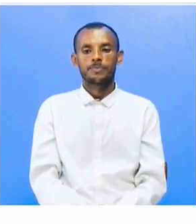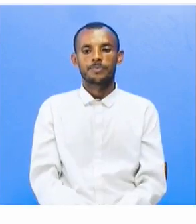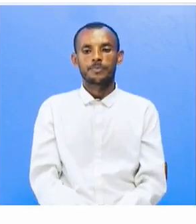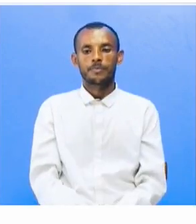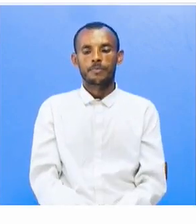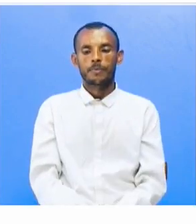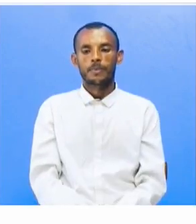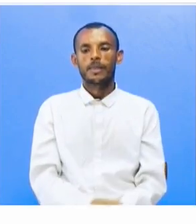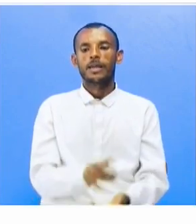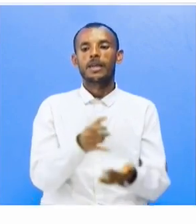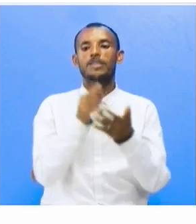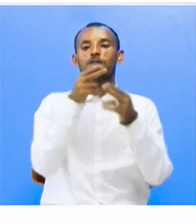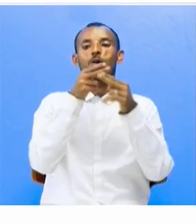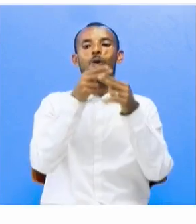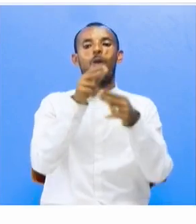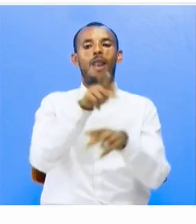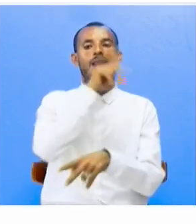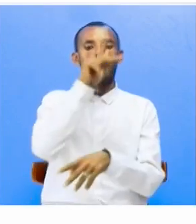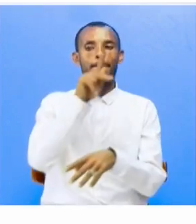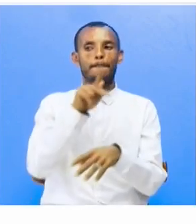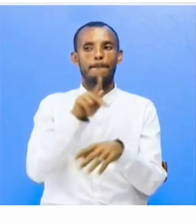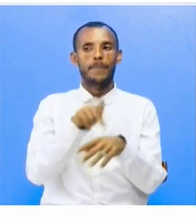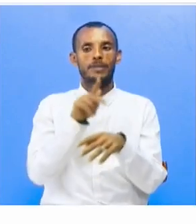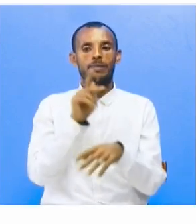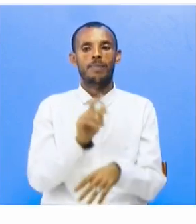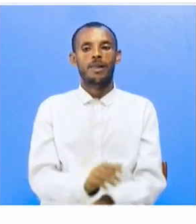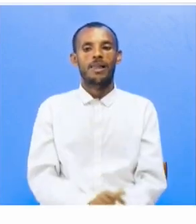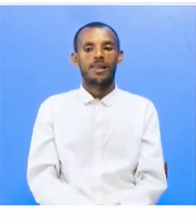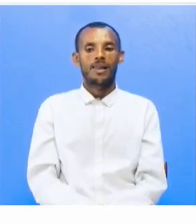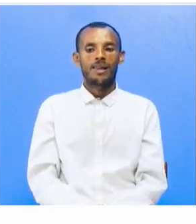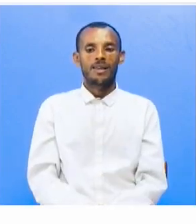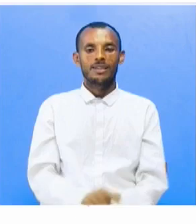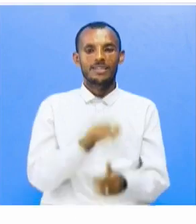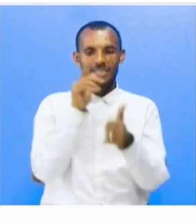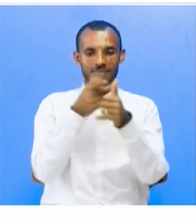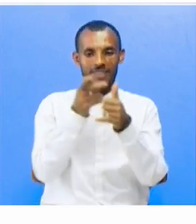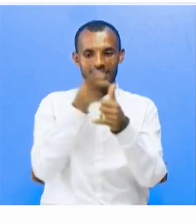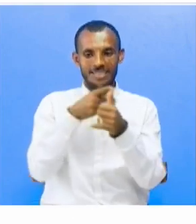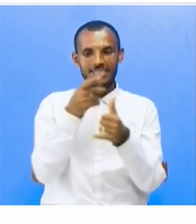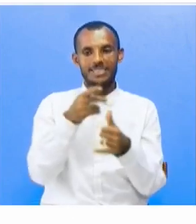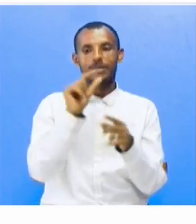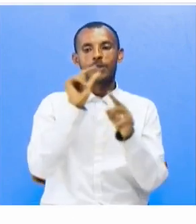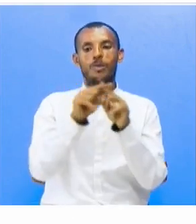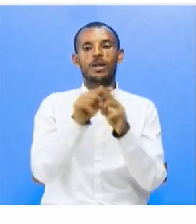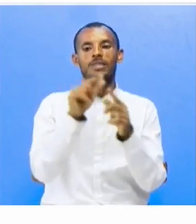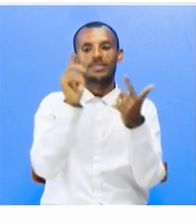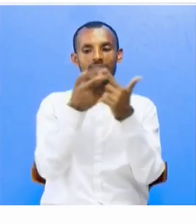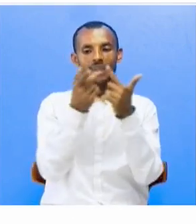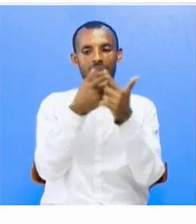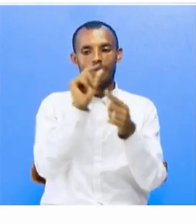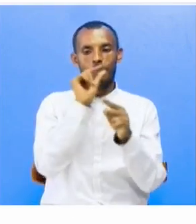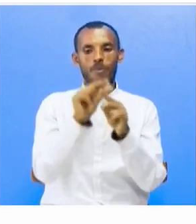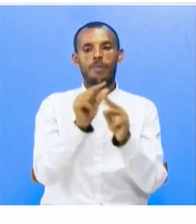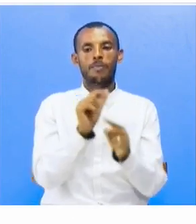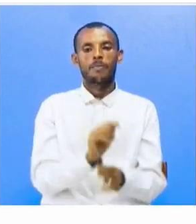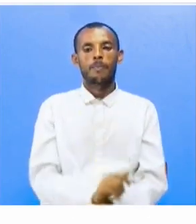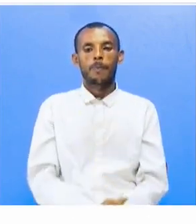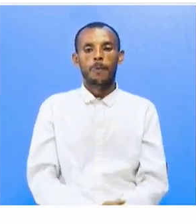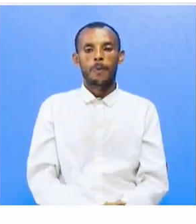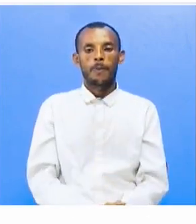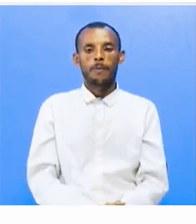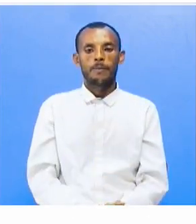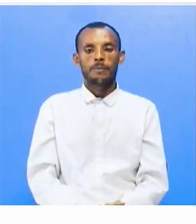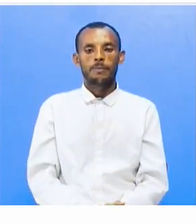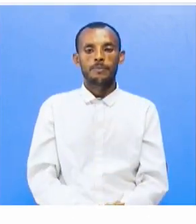Invested is called principal. This is the first terminology. Second one,